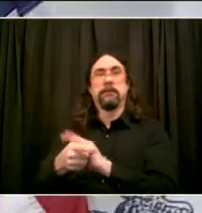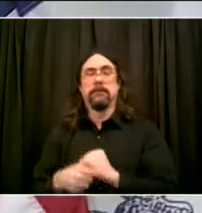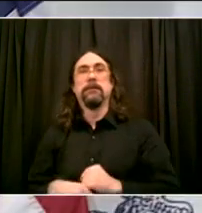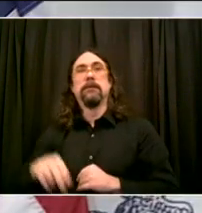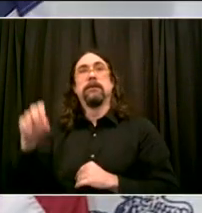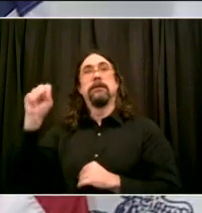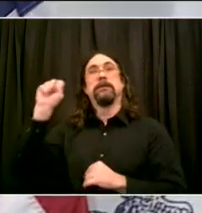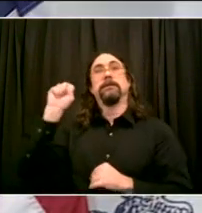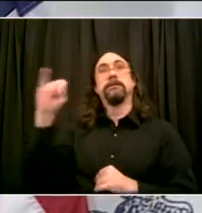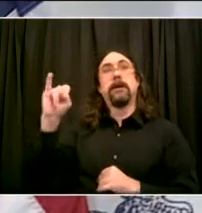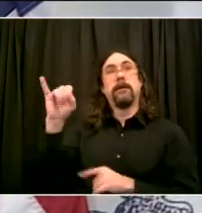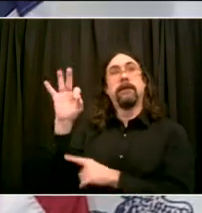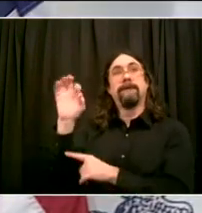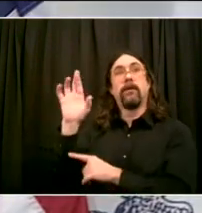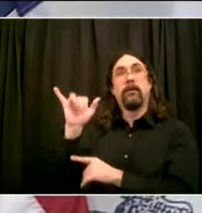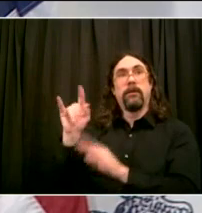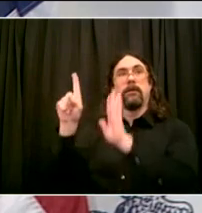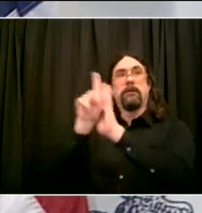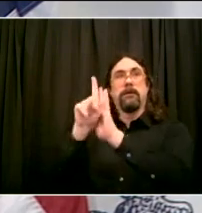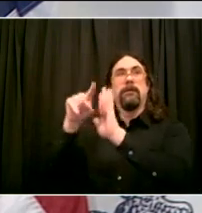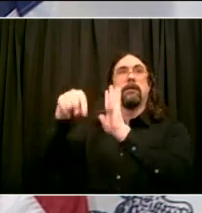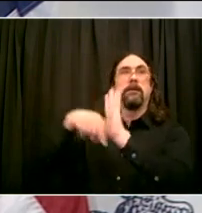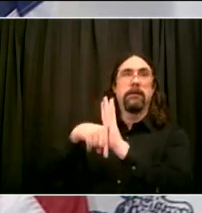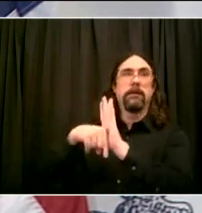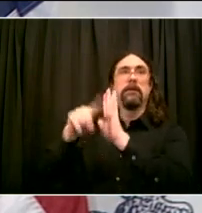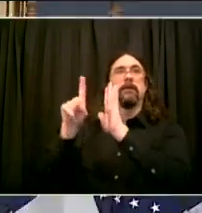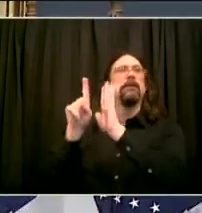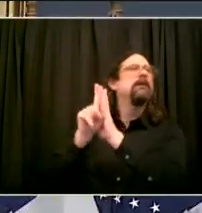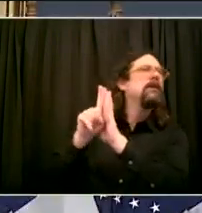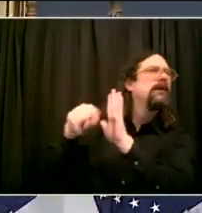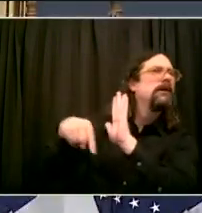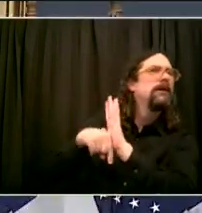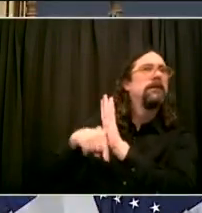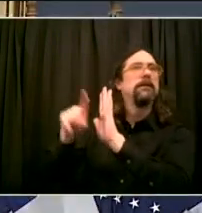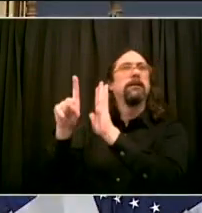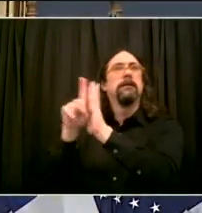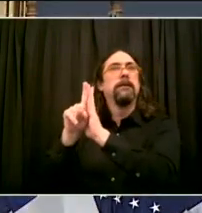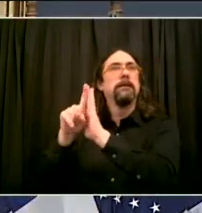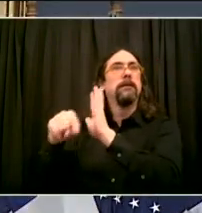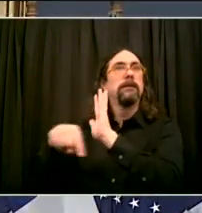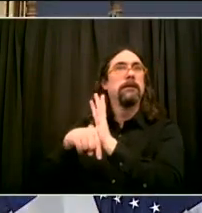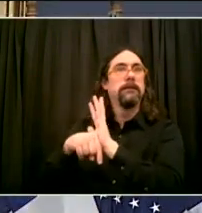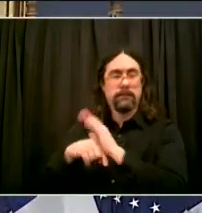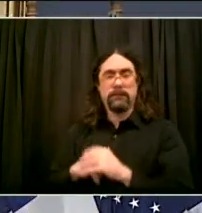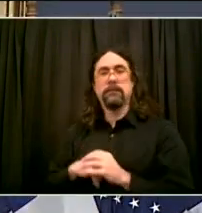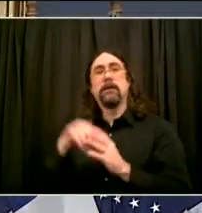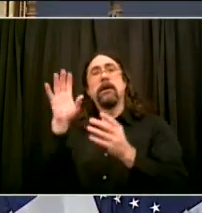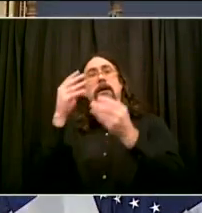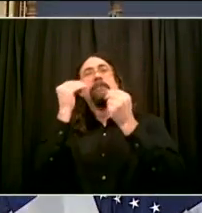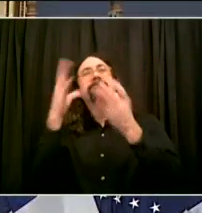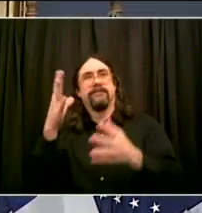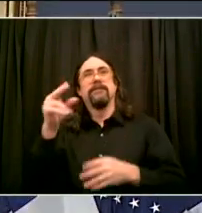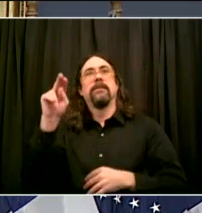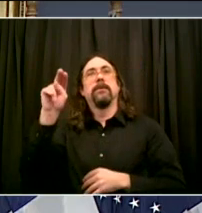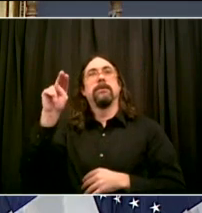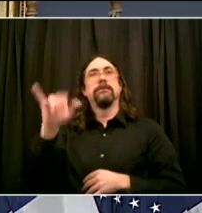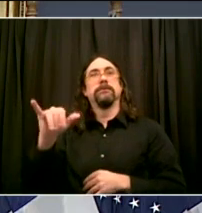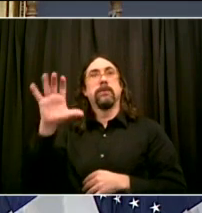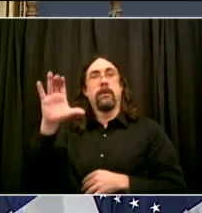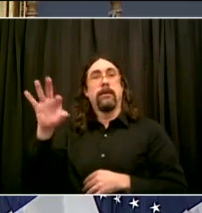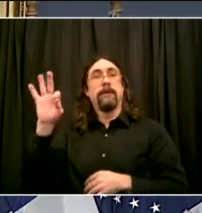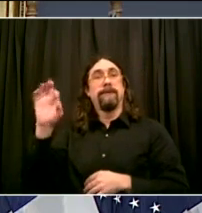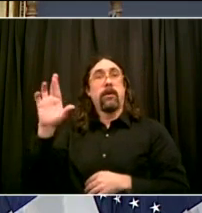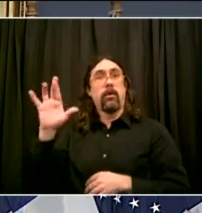appreciation to our Sanitation Commissioner, Ed Grayson, thank you for what you and your team did over these last couple of days. And Commissioner, why don't you give us all an